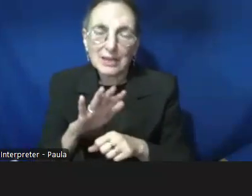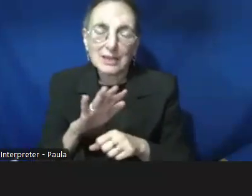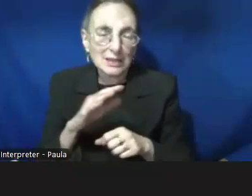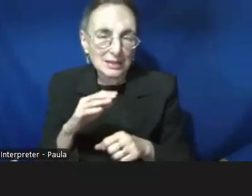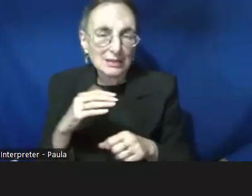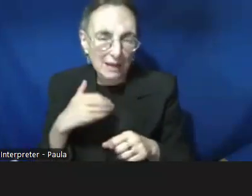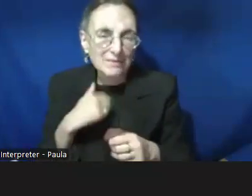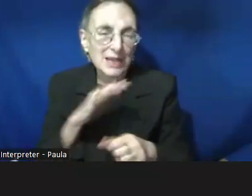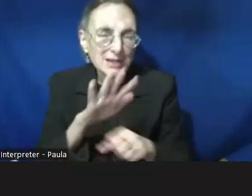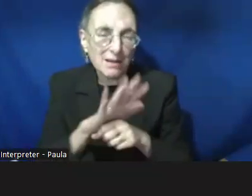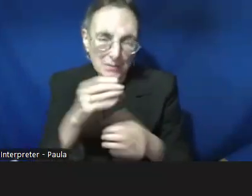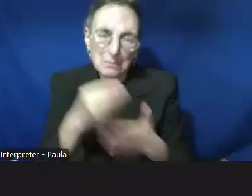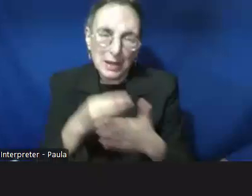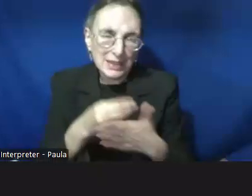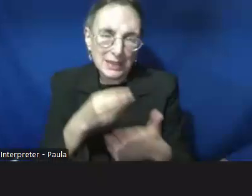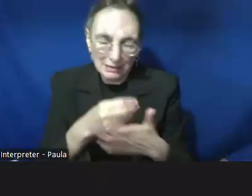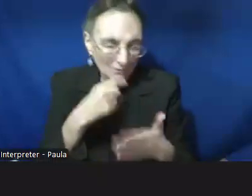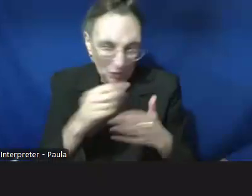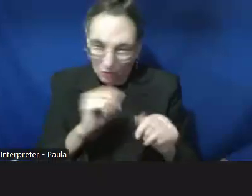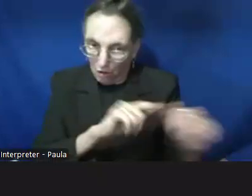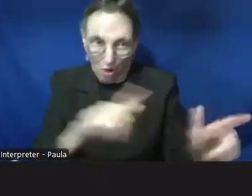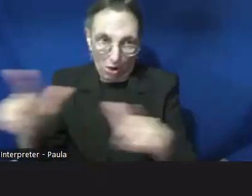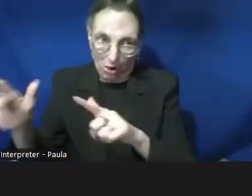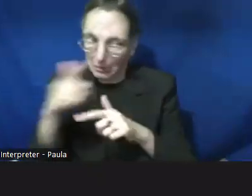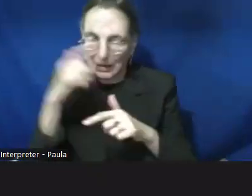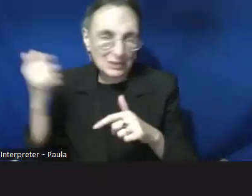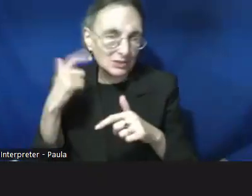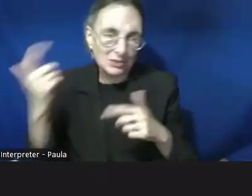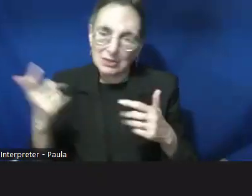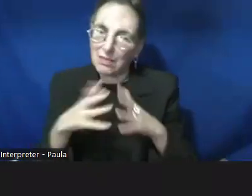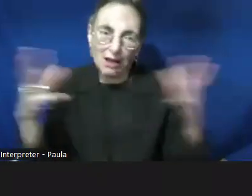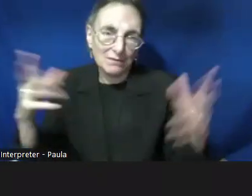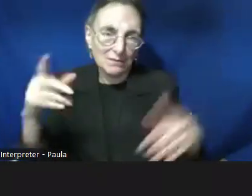high need out there, and it is a first come, first serve process.